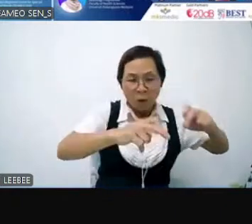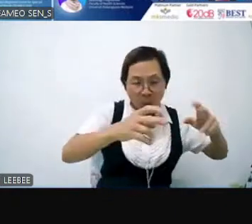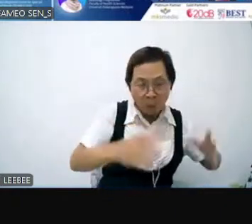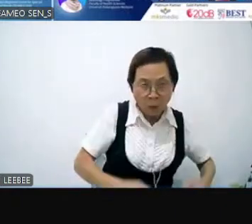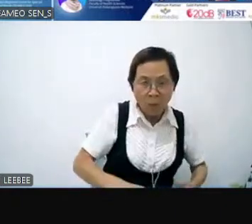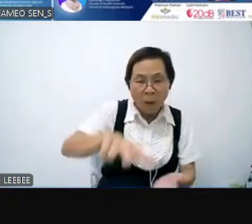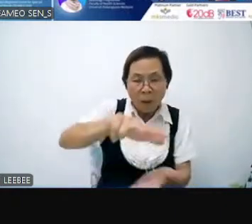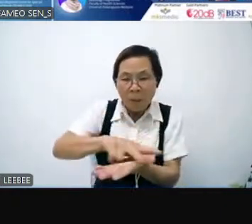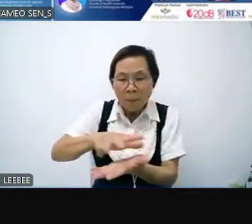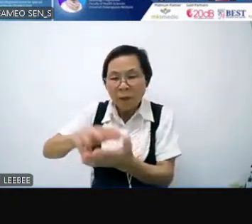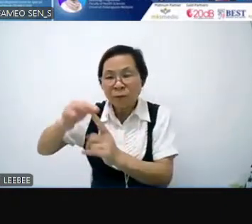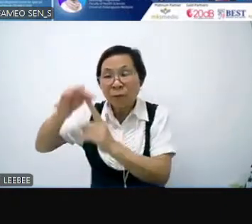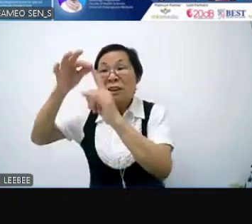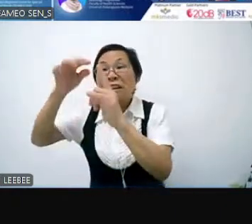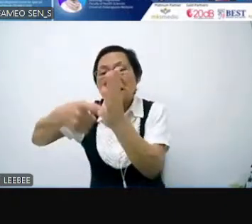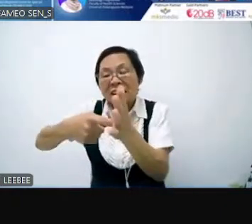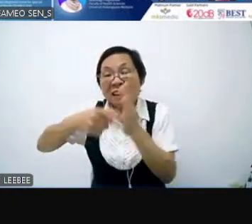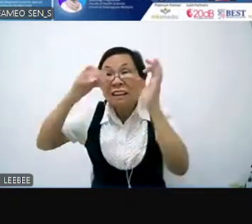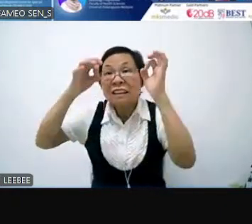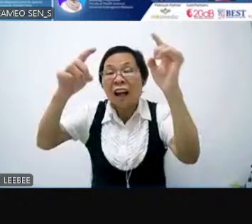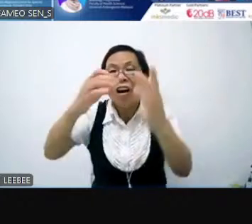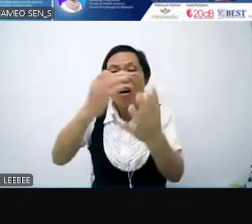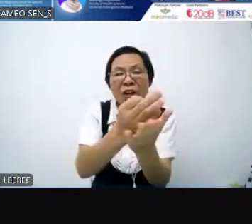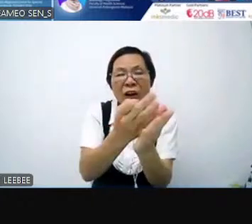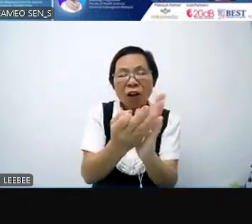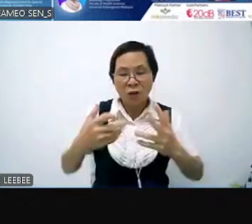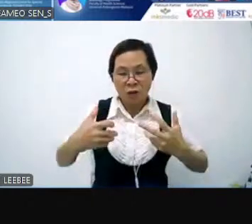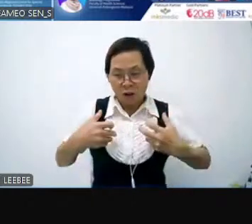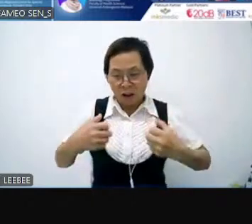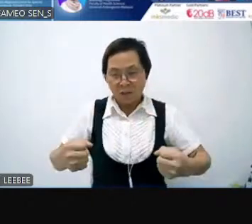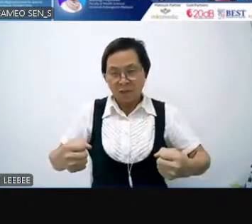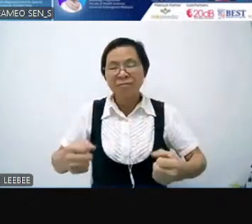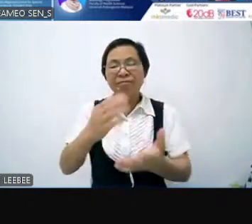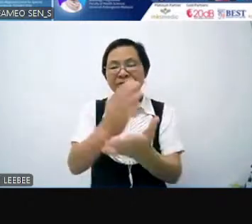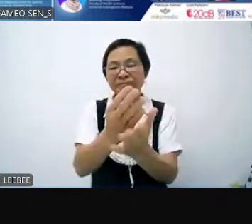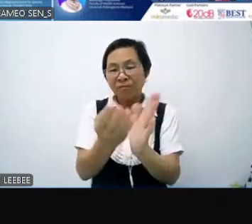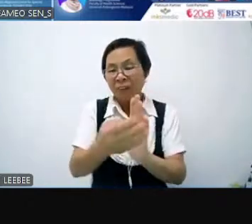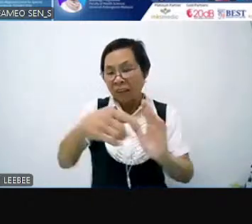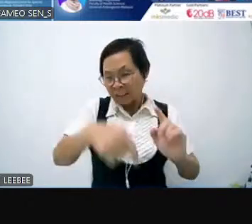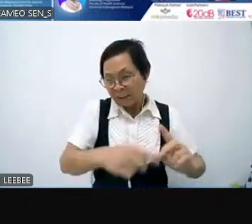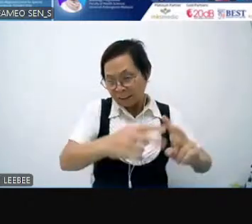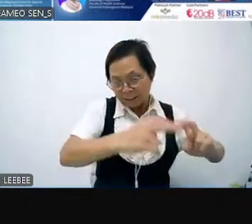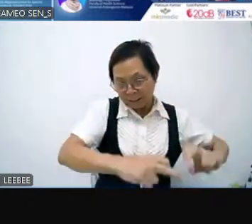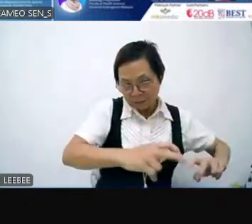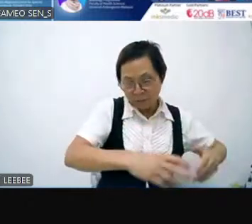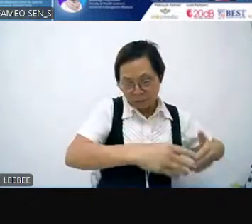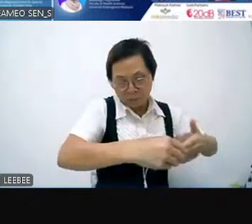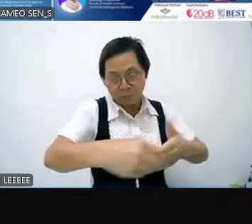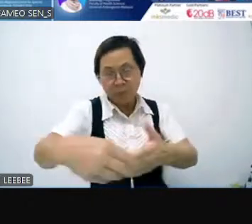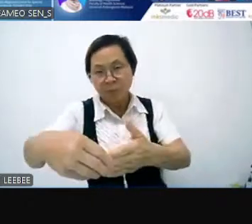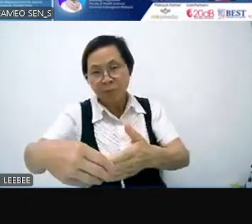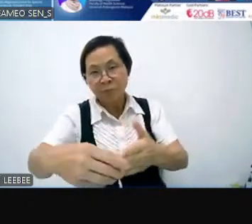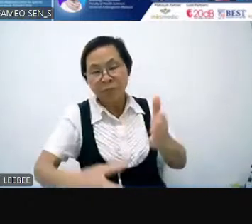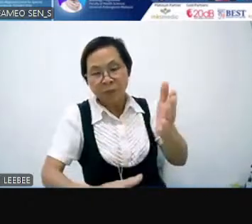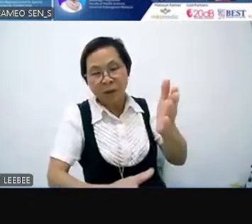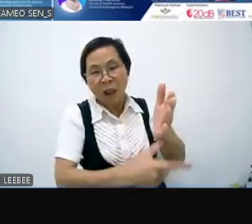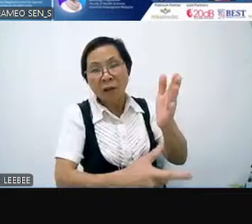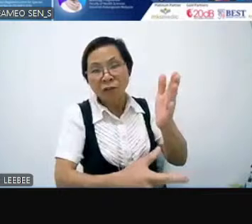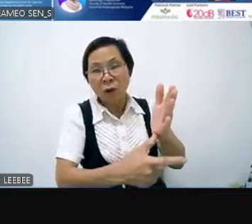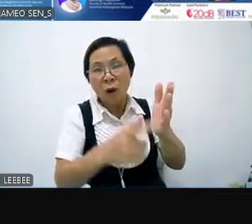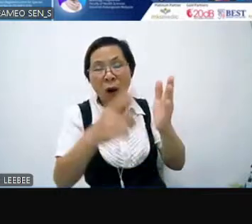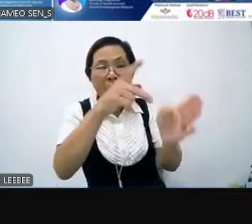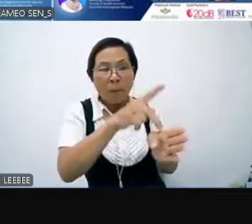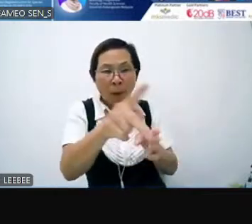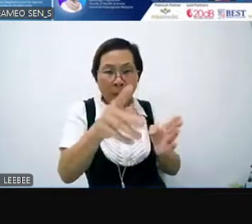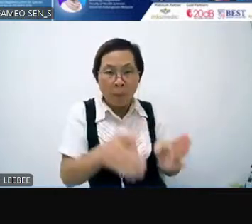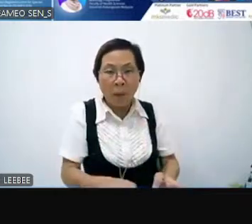and Special Needs Studies, Faculty of Health Sciences. This research is led by Associate Professor Dr. Sila Umat, who